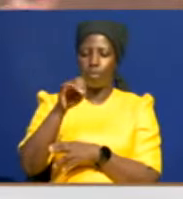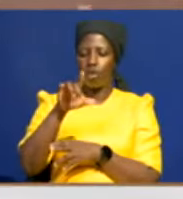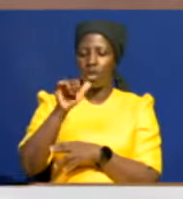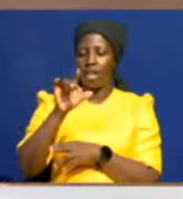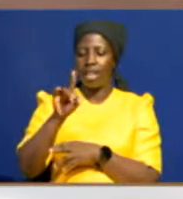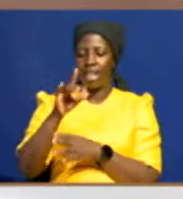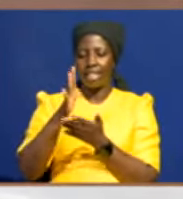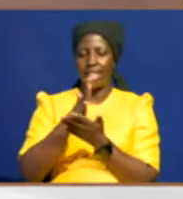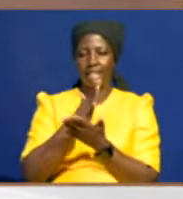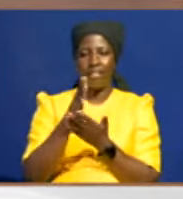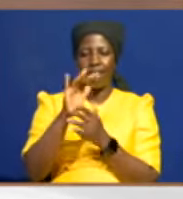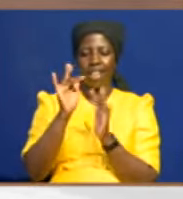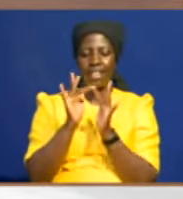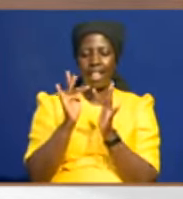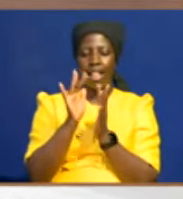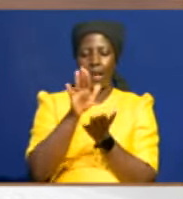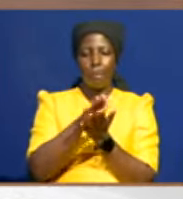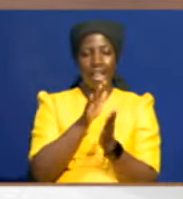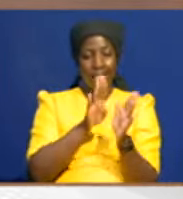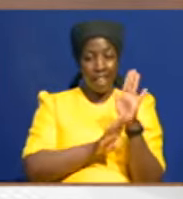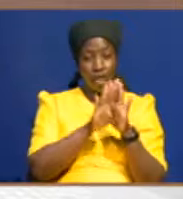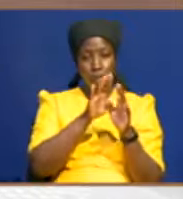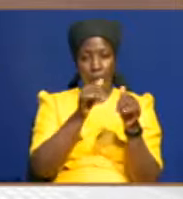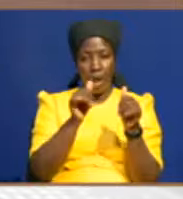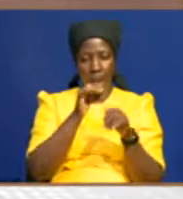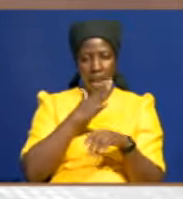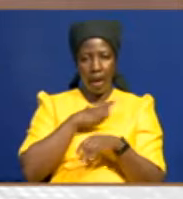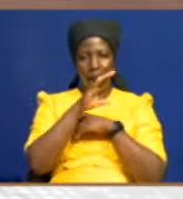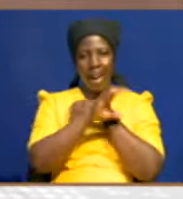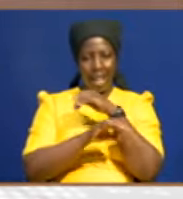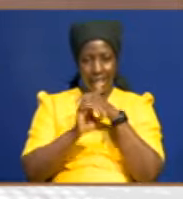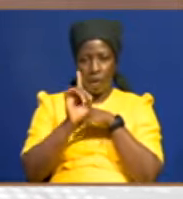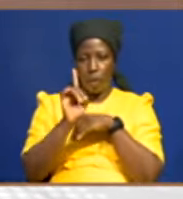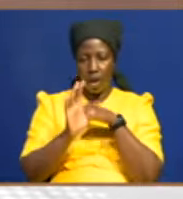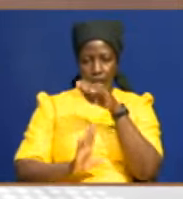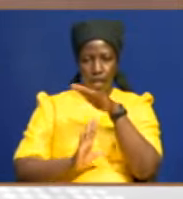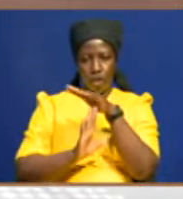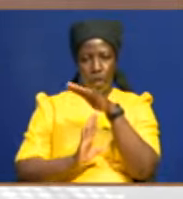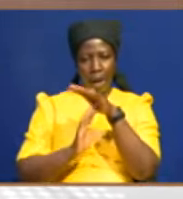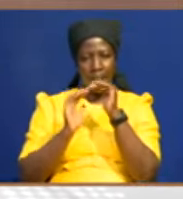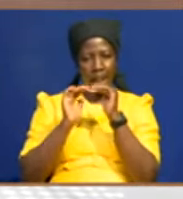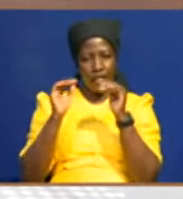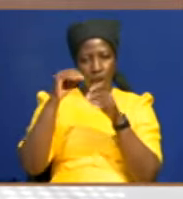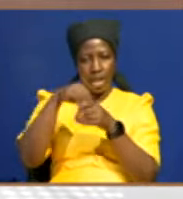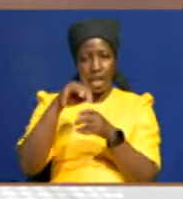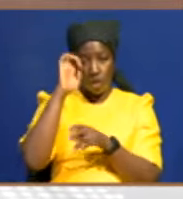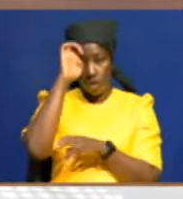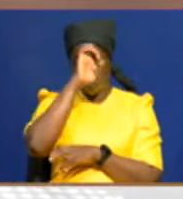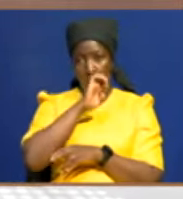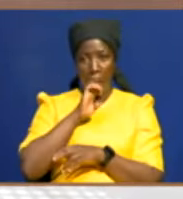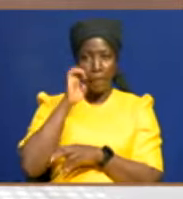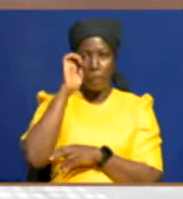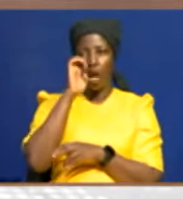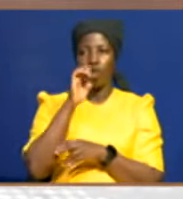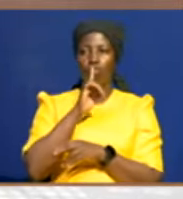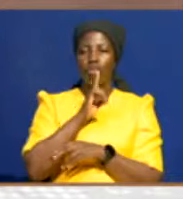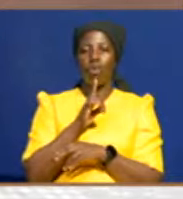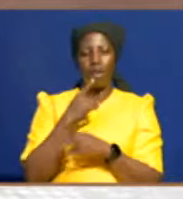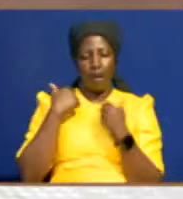is well developed in our country. It is one of the top levels in Europe, absolutely. So I